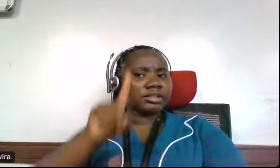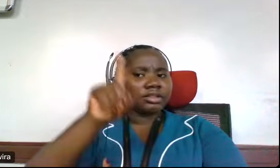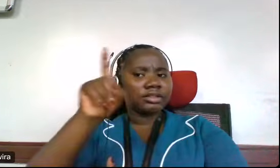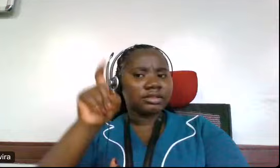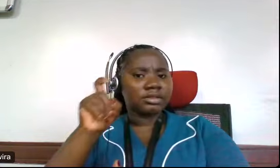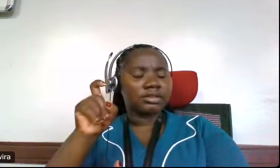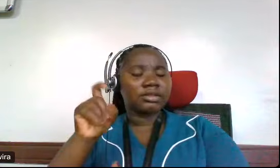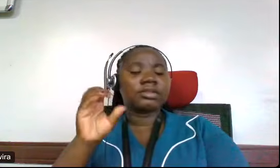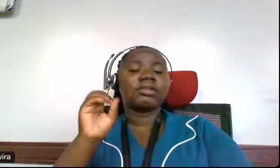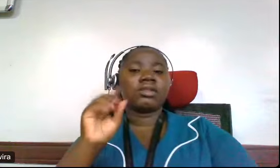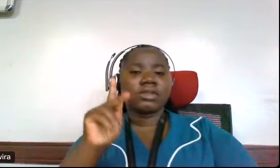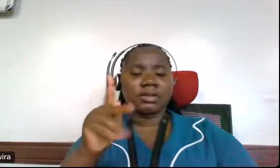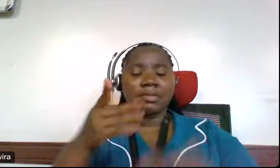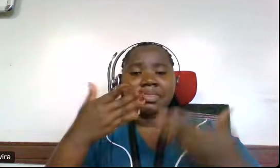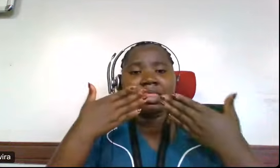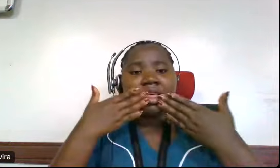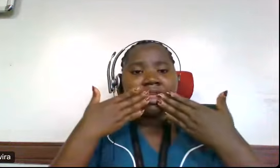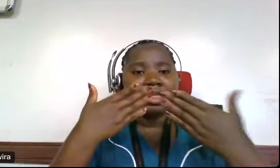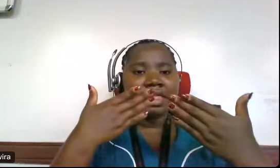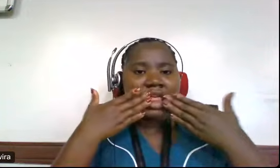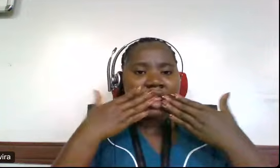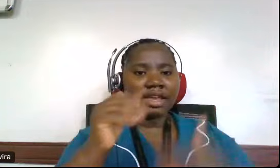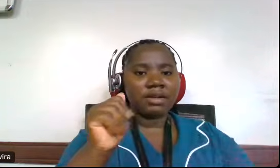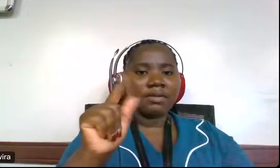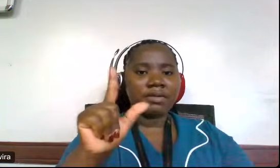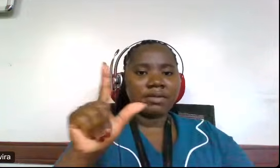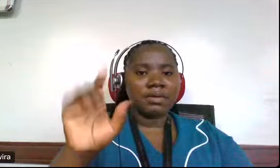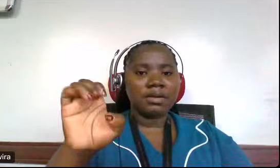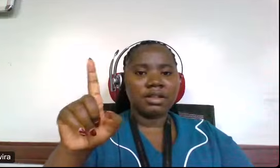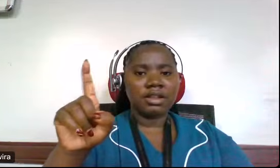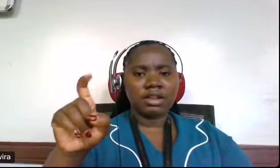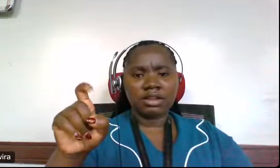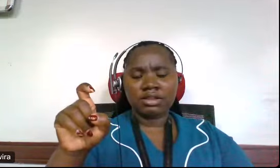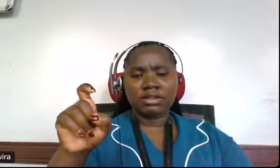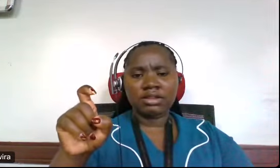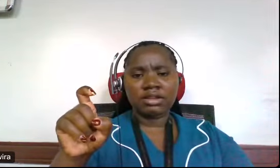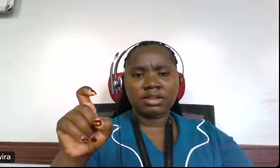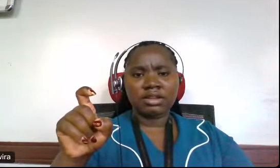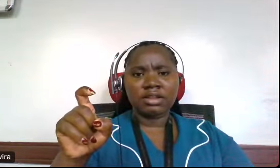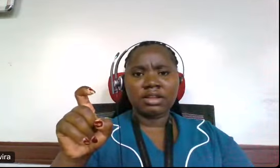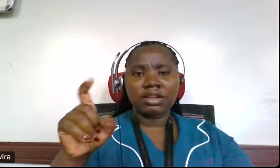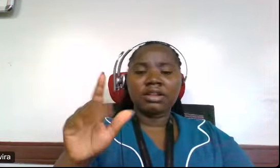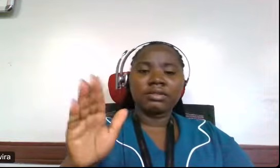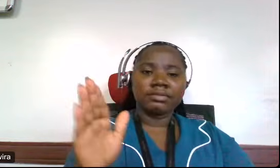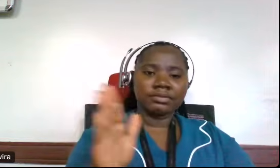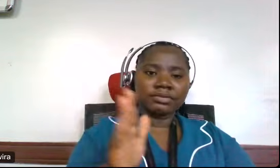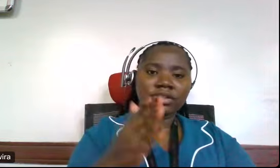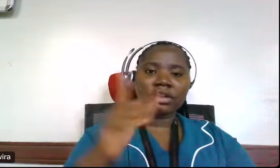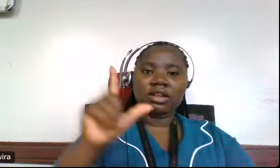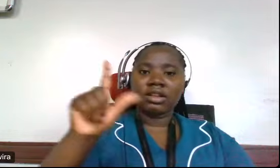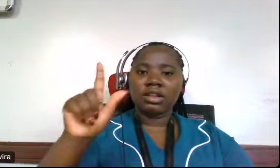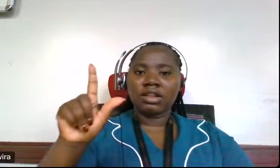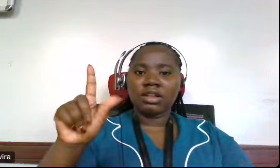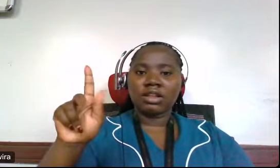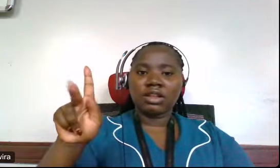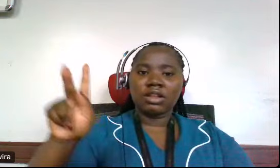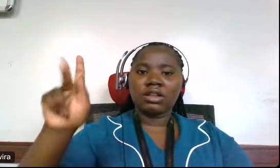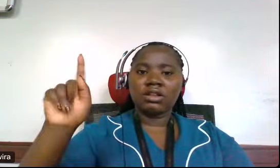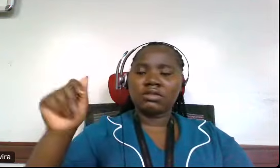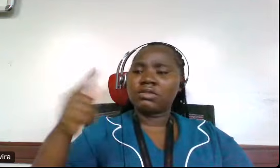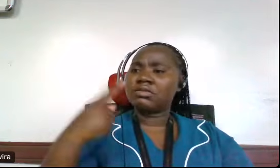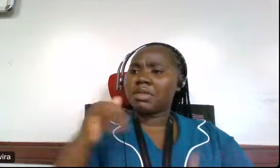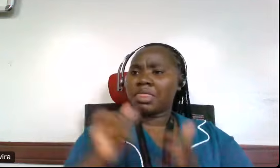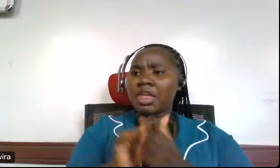Okay, thank you, Alex. Mr. Luke, I know you've addressed those two questions before, but I'll just give you 1